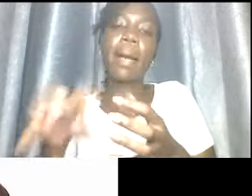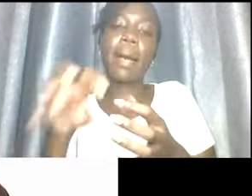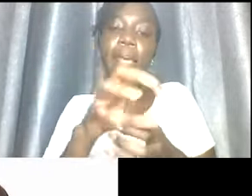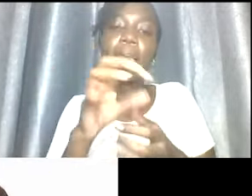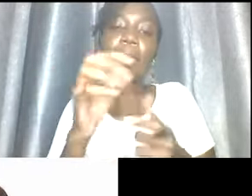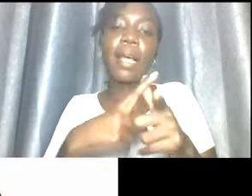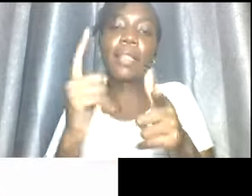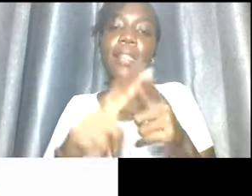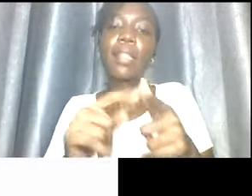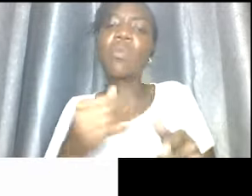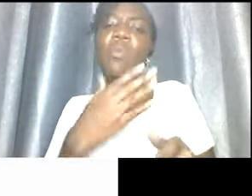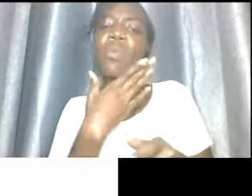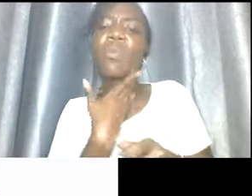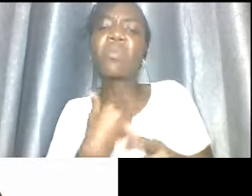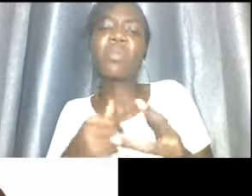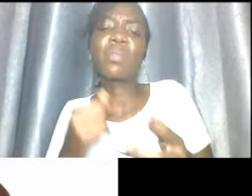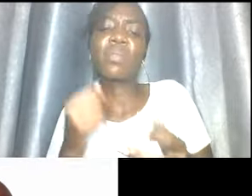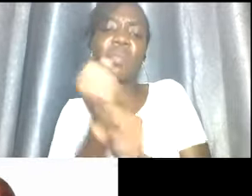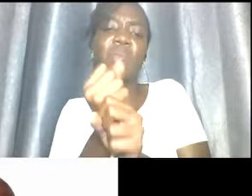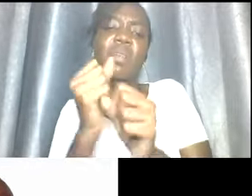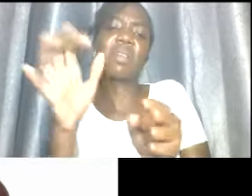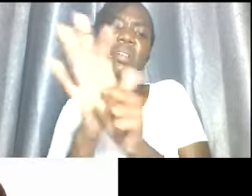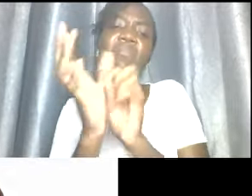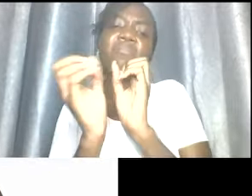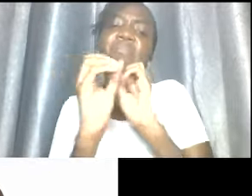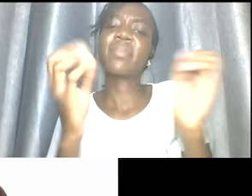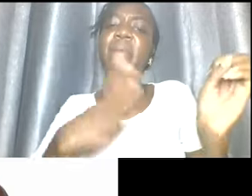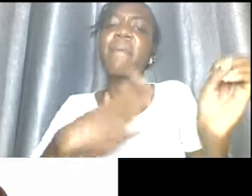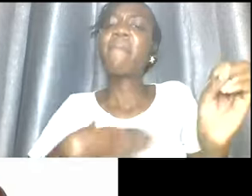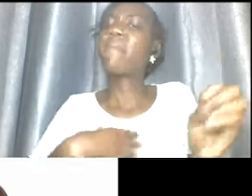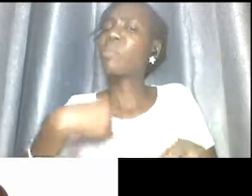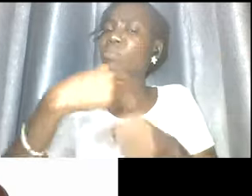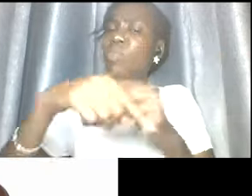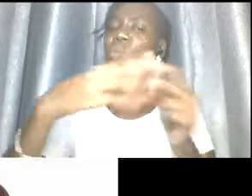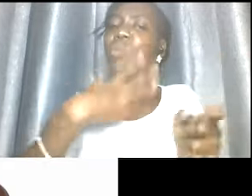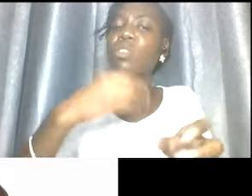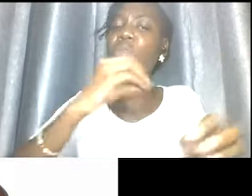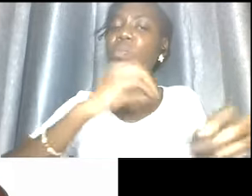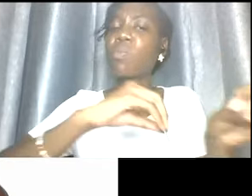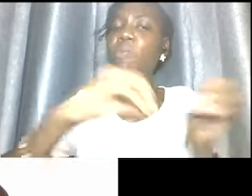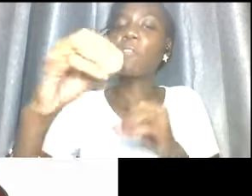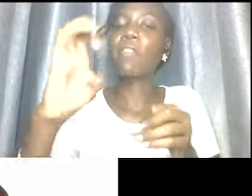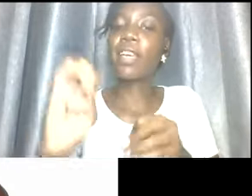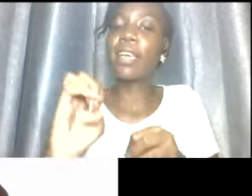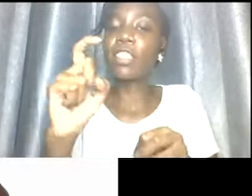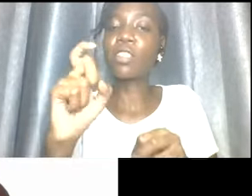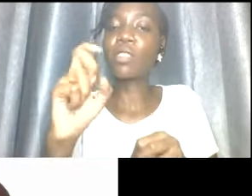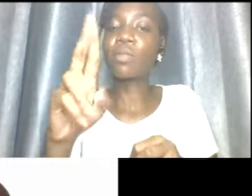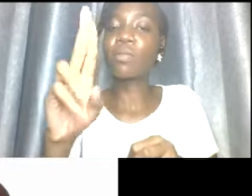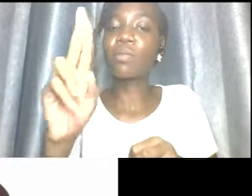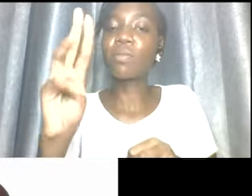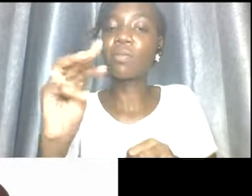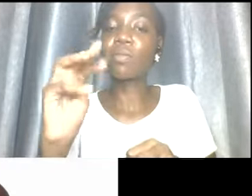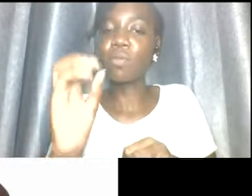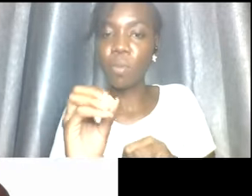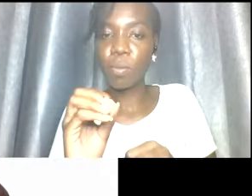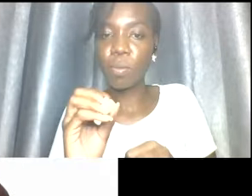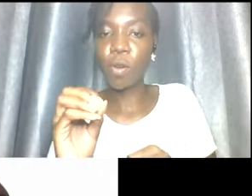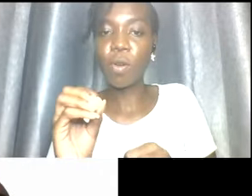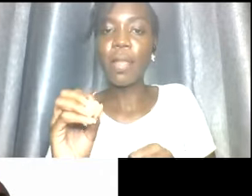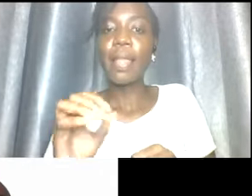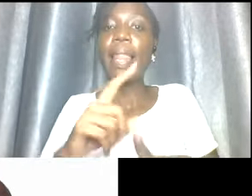all. My thought process was to move to Exuma, the island from which